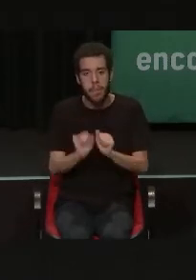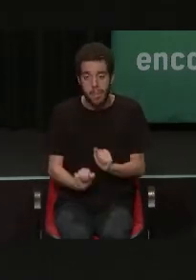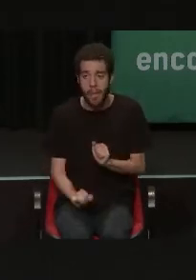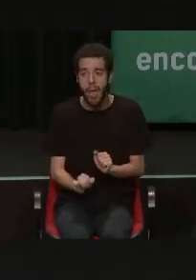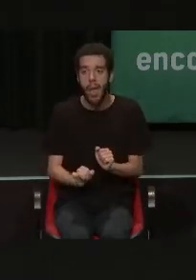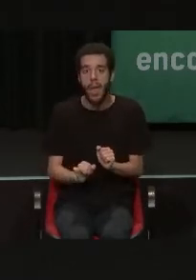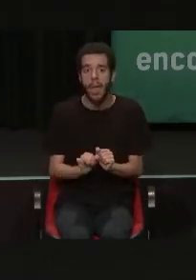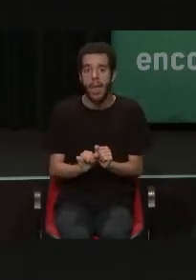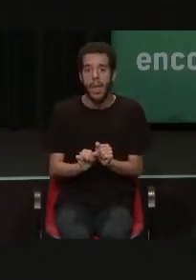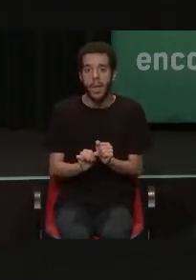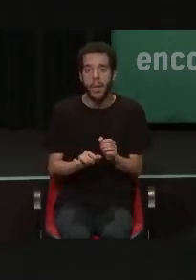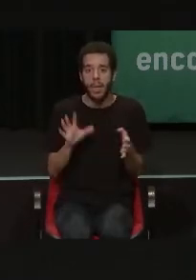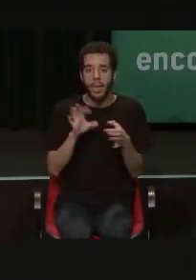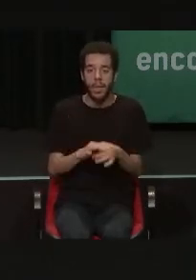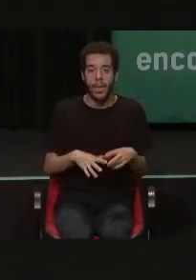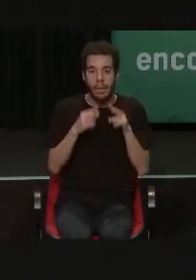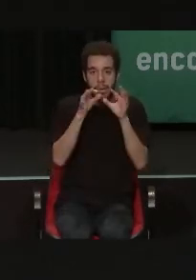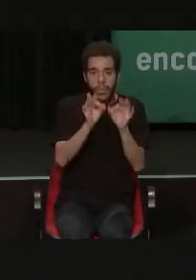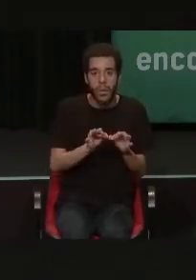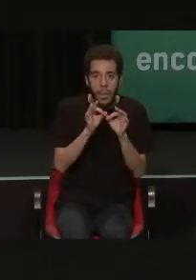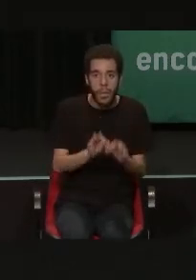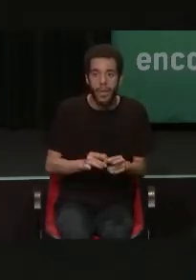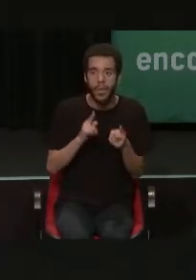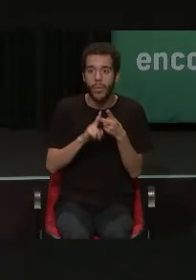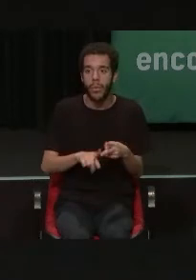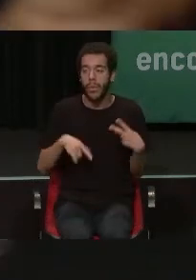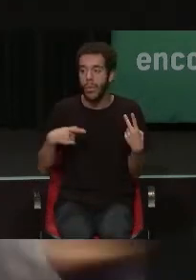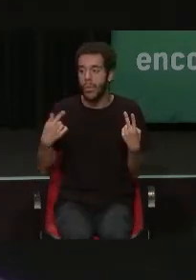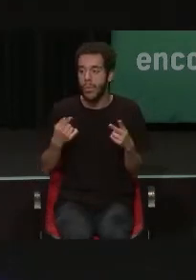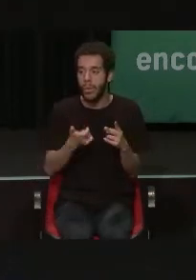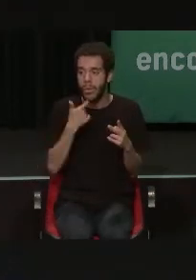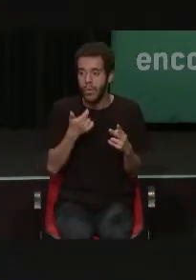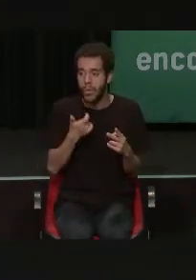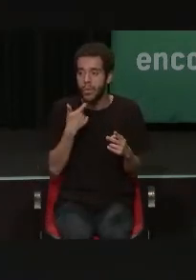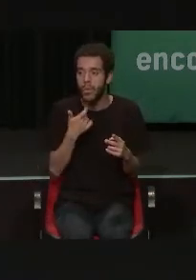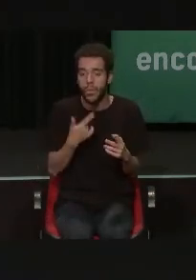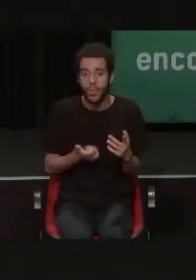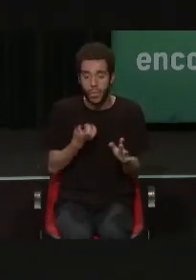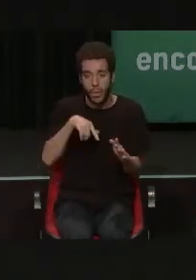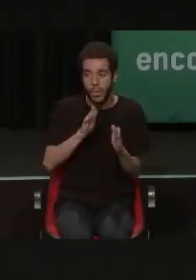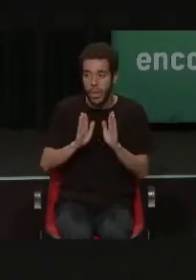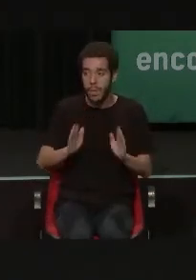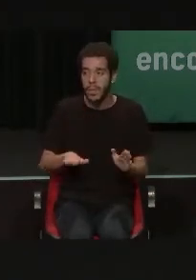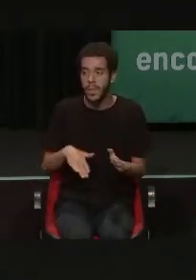down to treatment and to screening and to precision screening, down then to